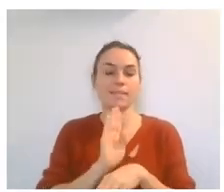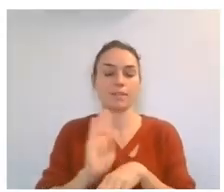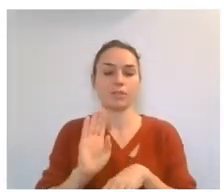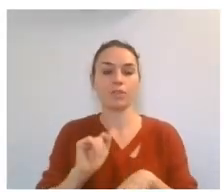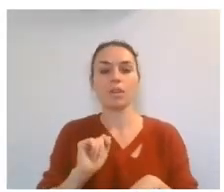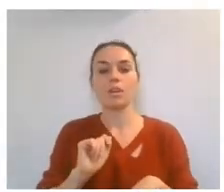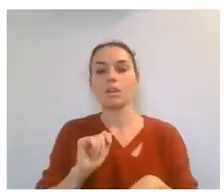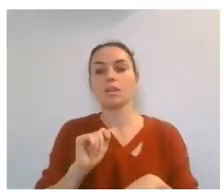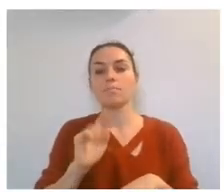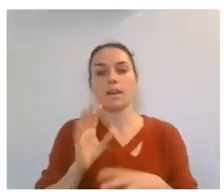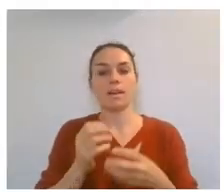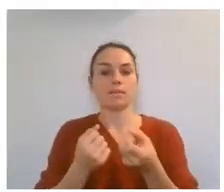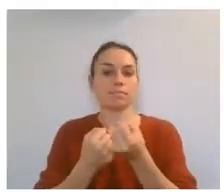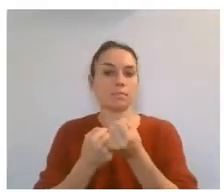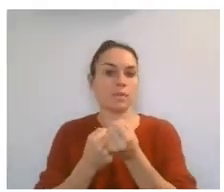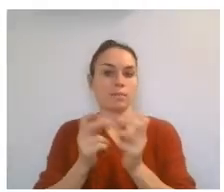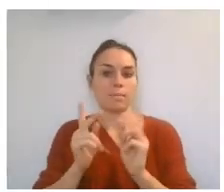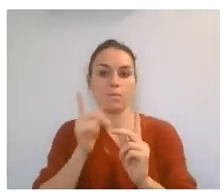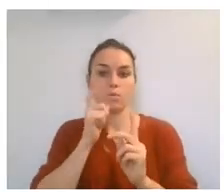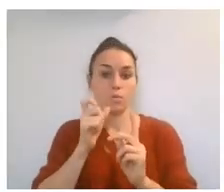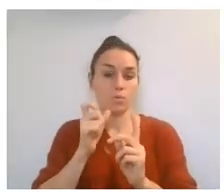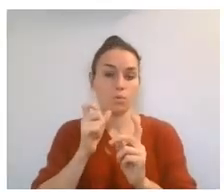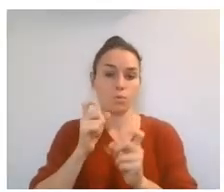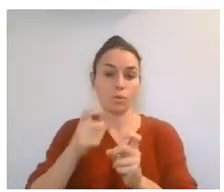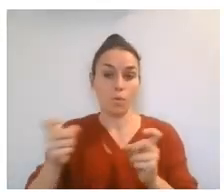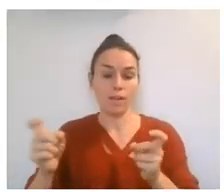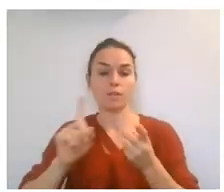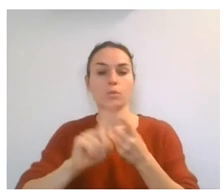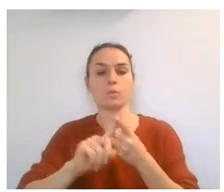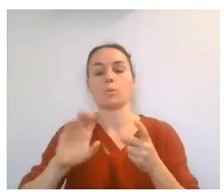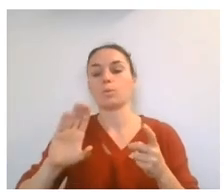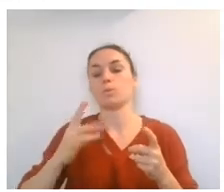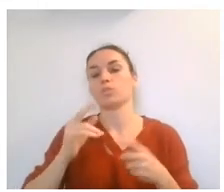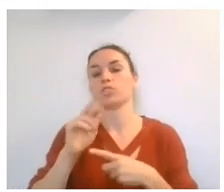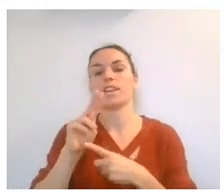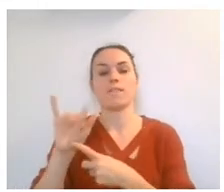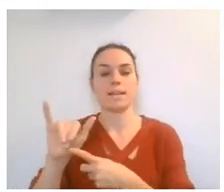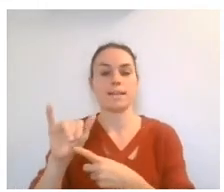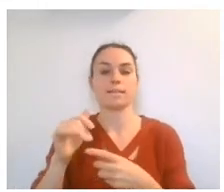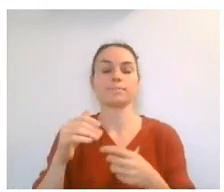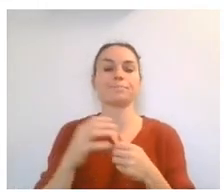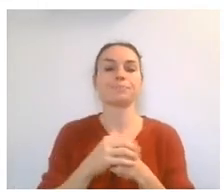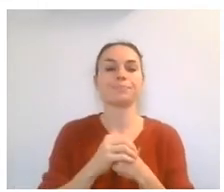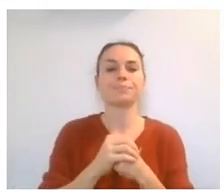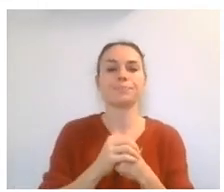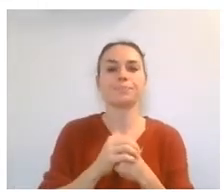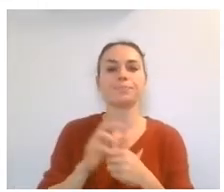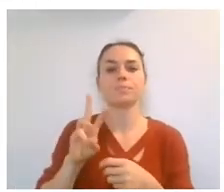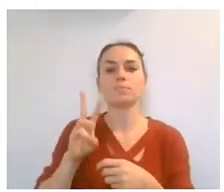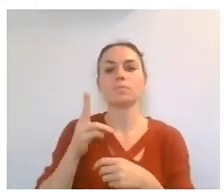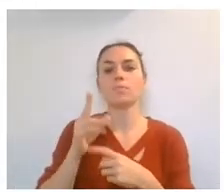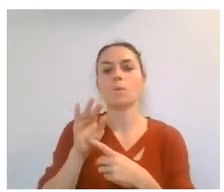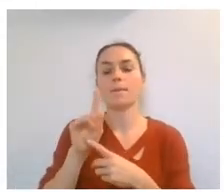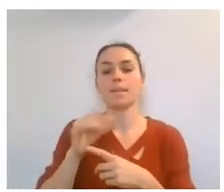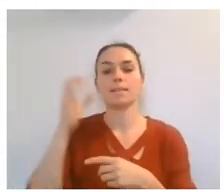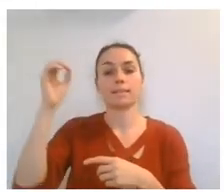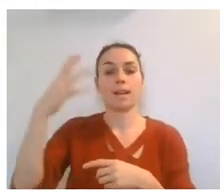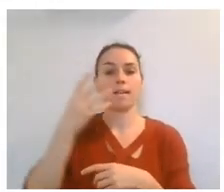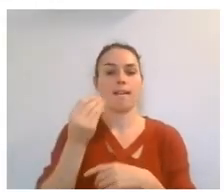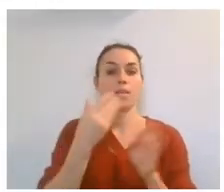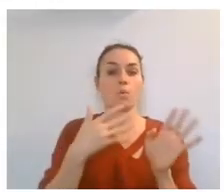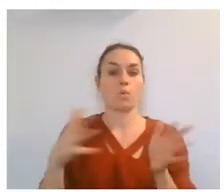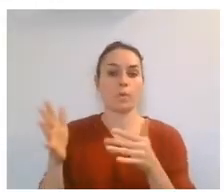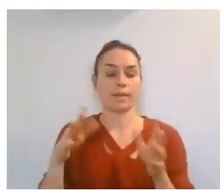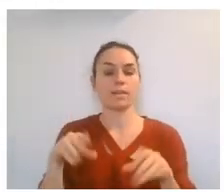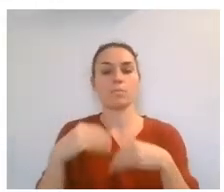charitable purposes, and meeting community needs through financial awards. And Whidbey Sun and Wind, providing a